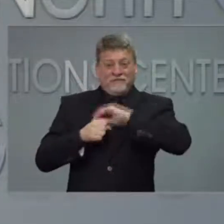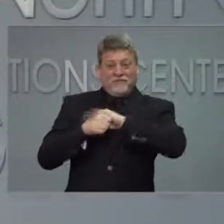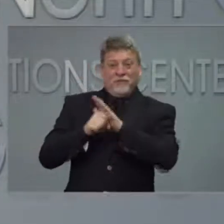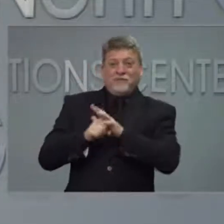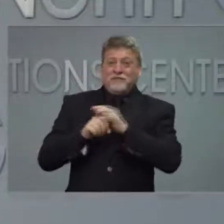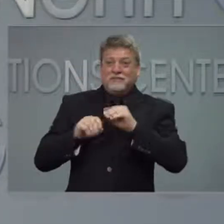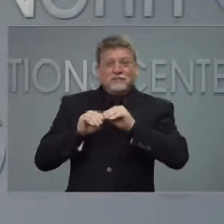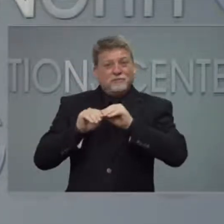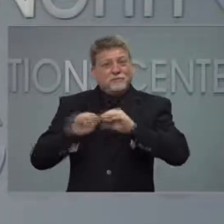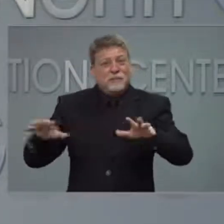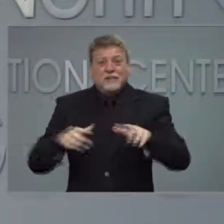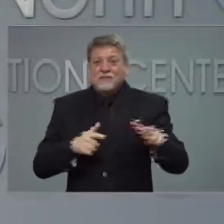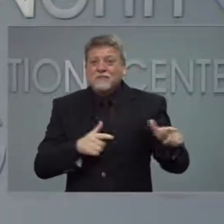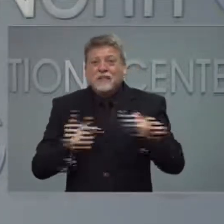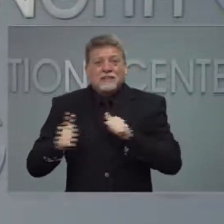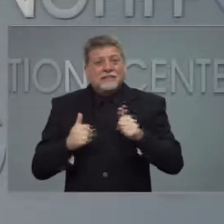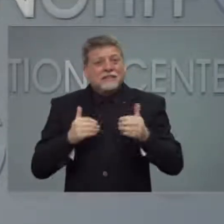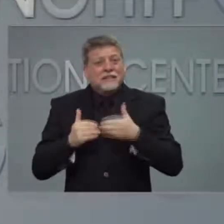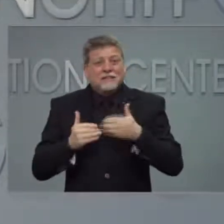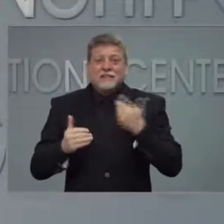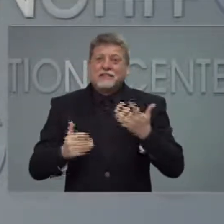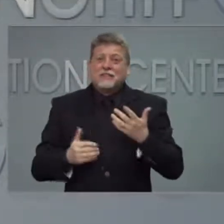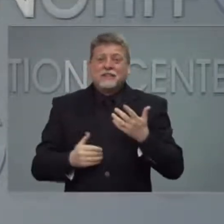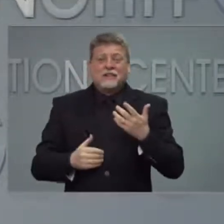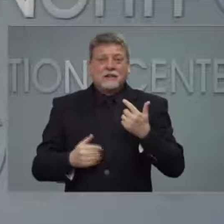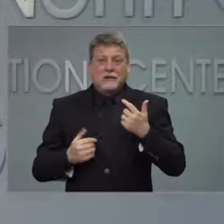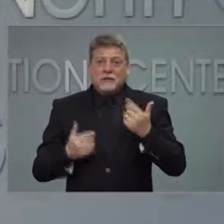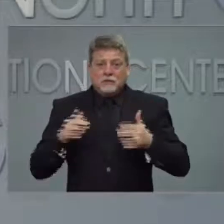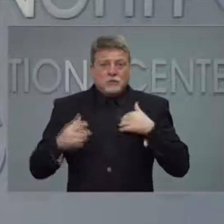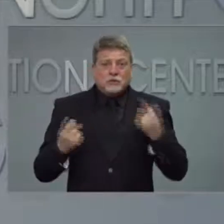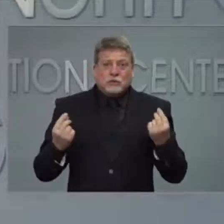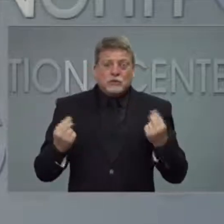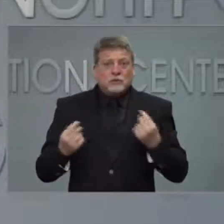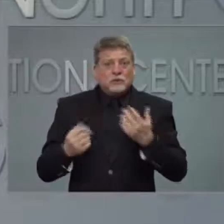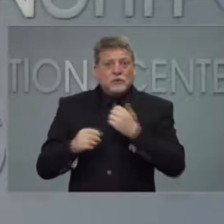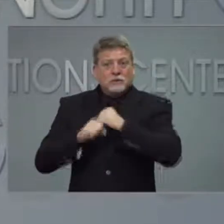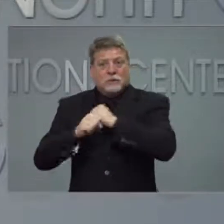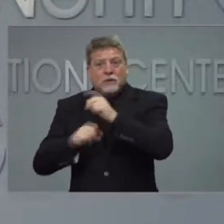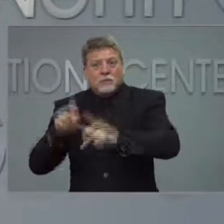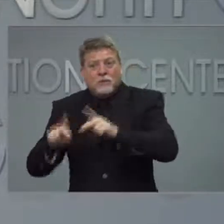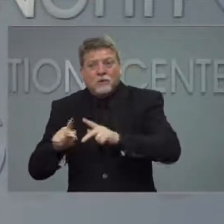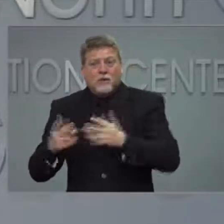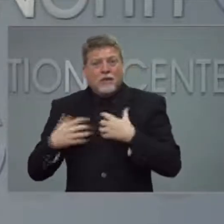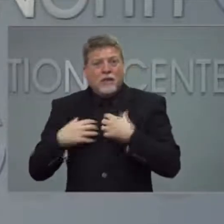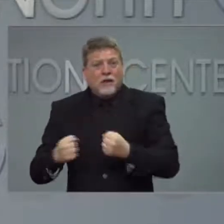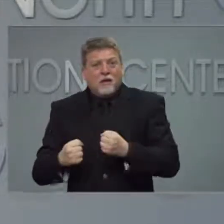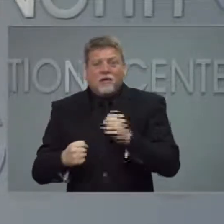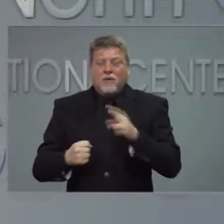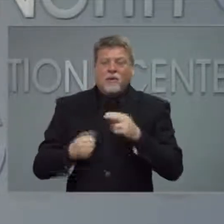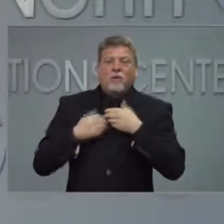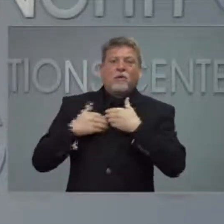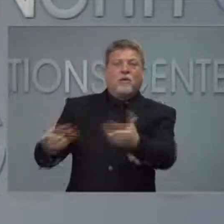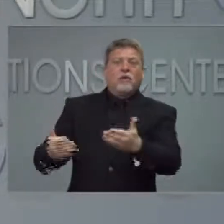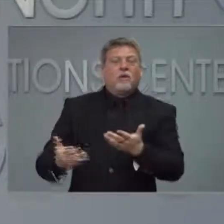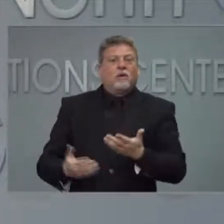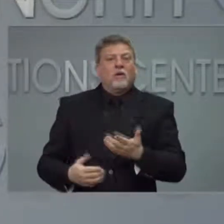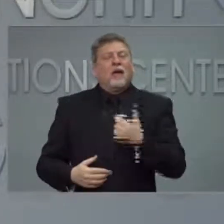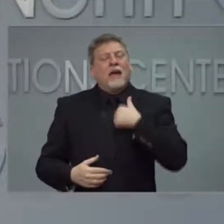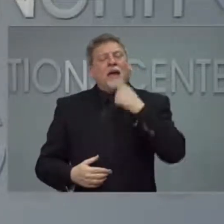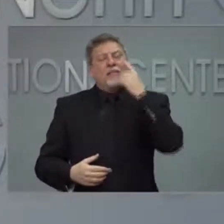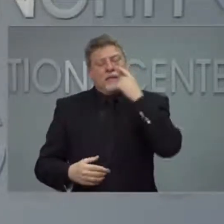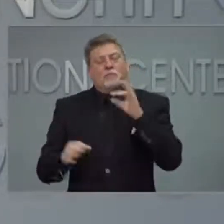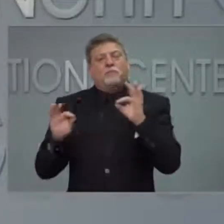of people. I do think that easing restrictions, as long as people come back